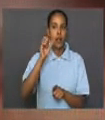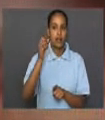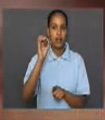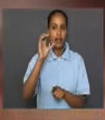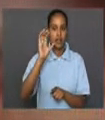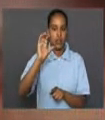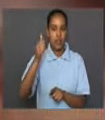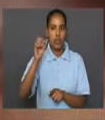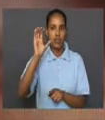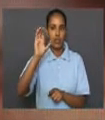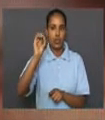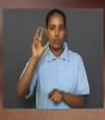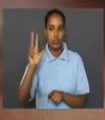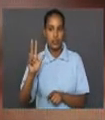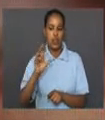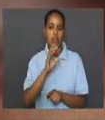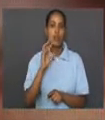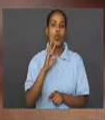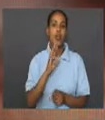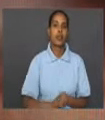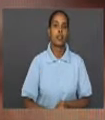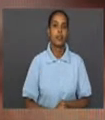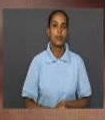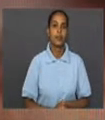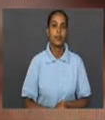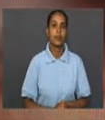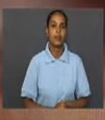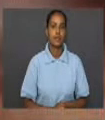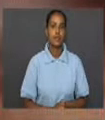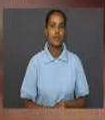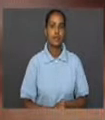calcium carbonate and water.